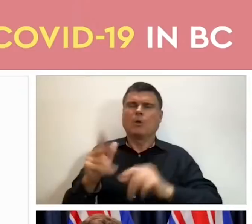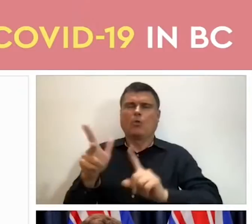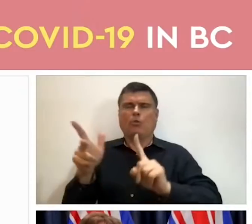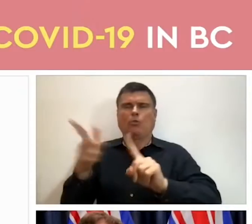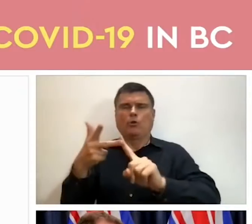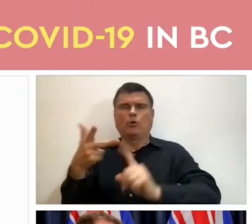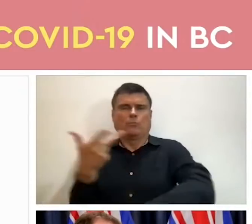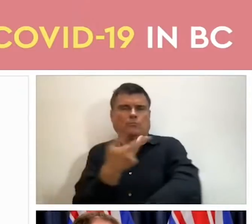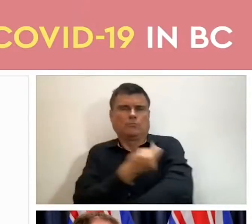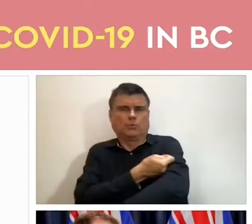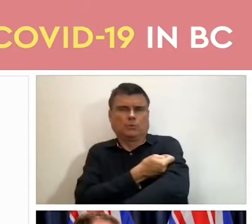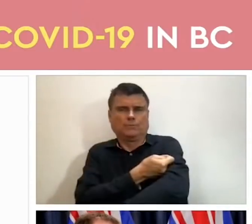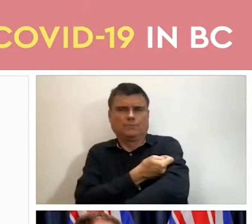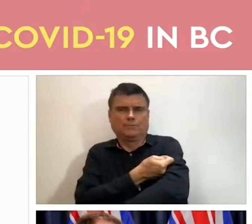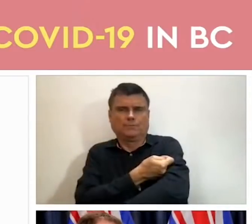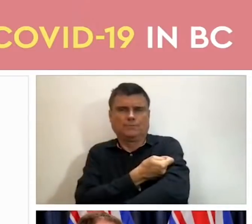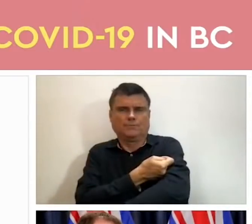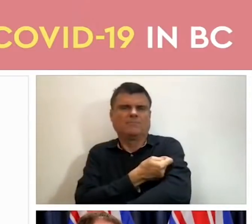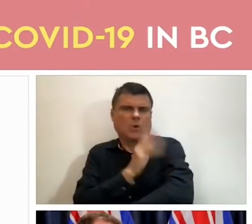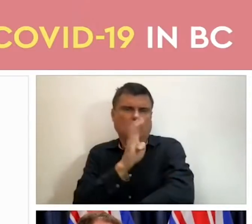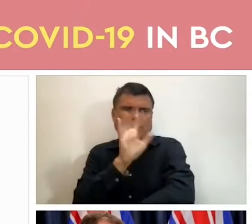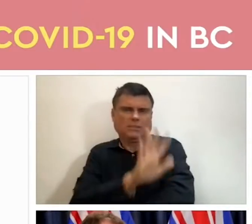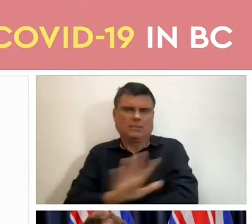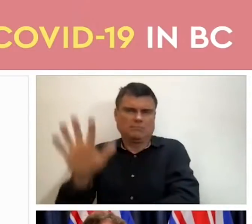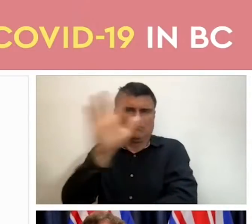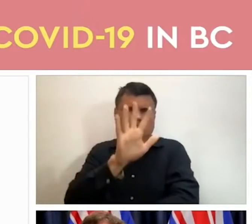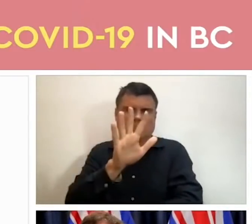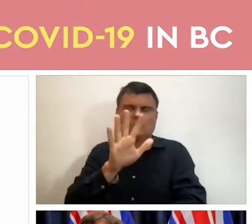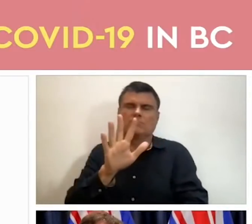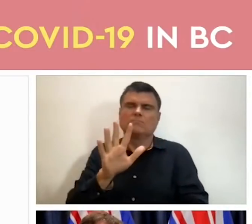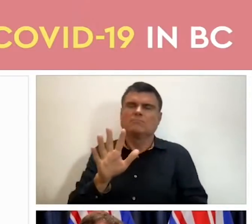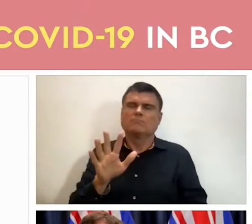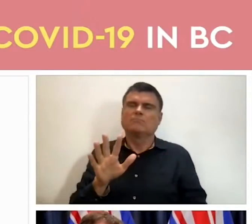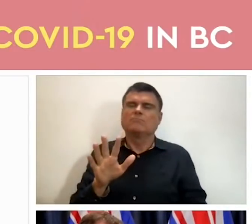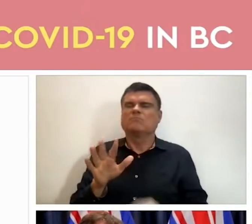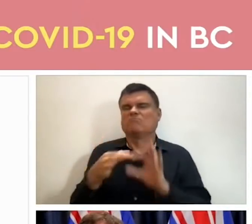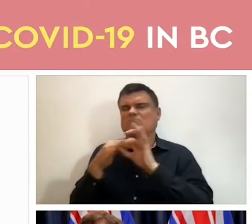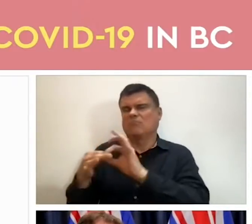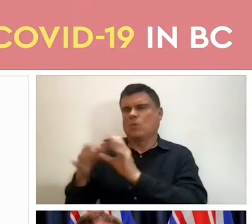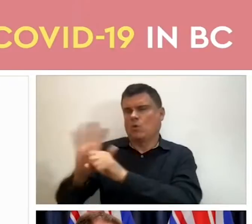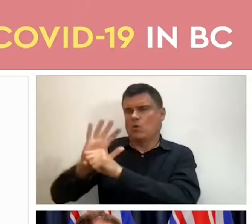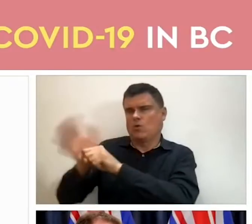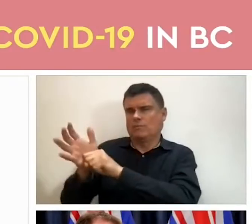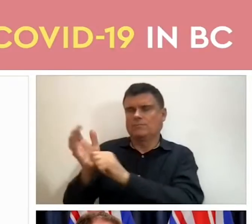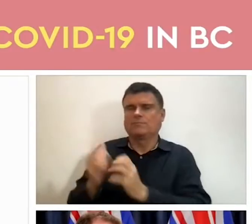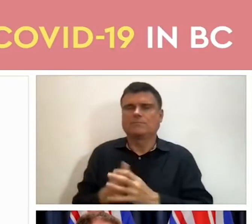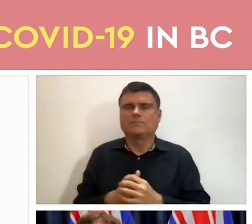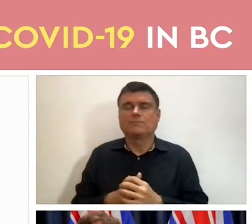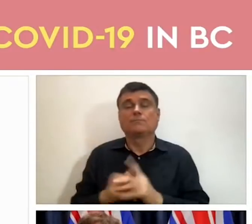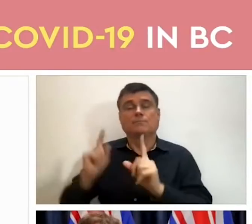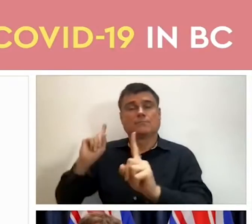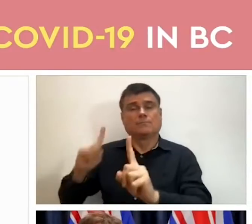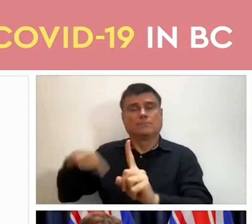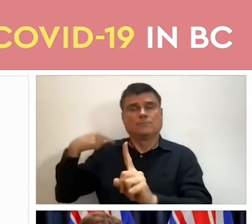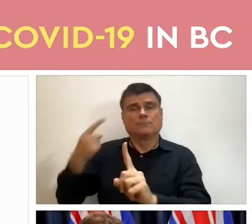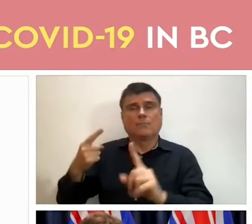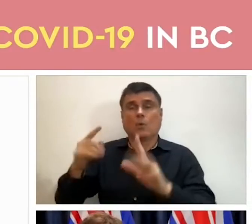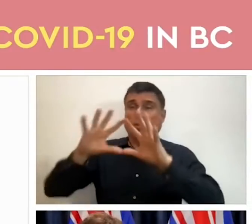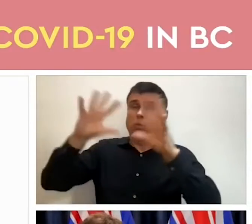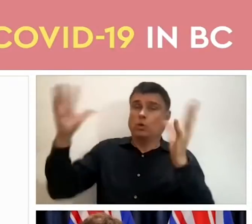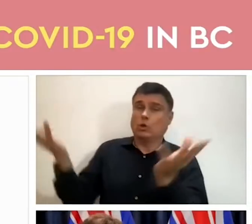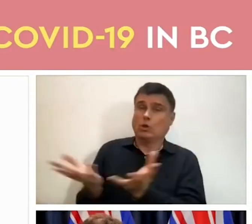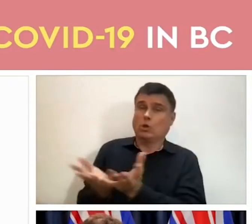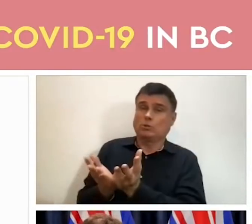our vaccination campaign, which has delivered, as you know, one of the highest degrees of vaccination in the world for first and